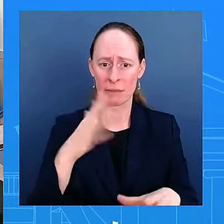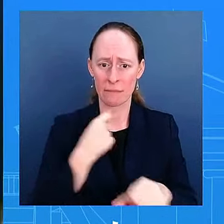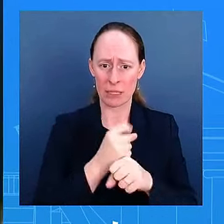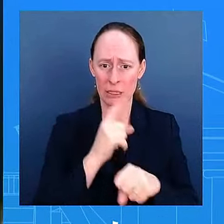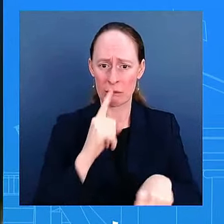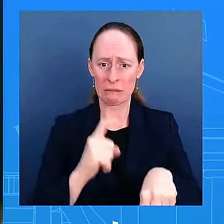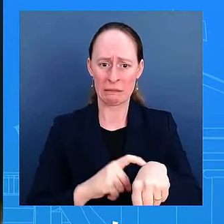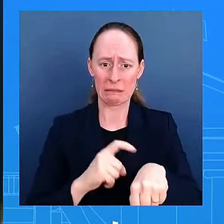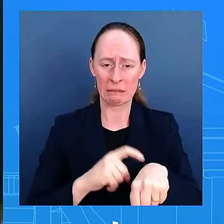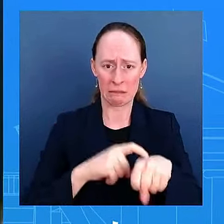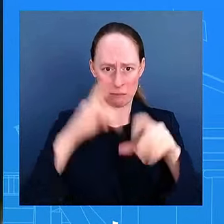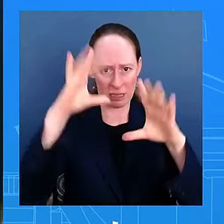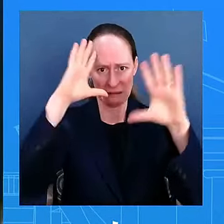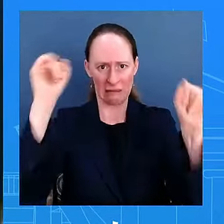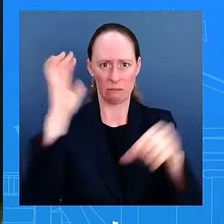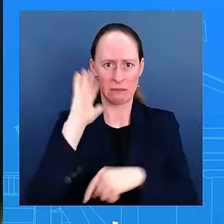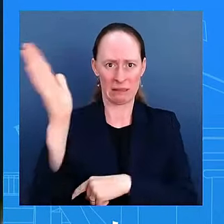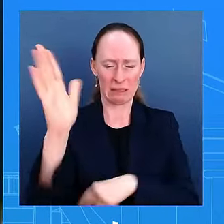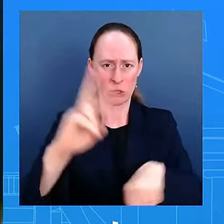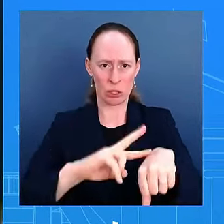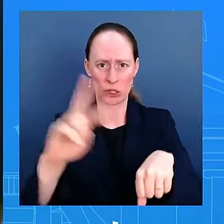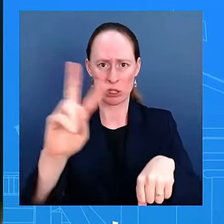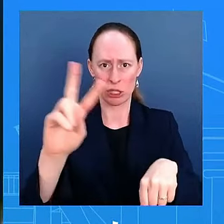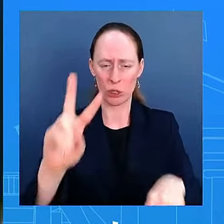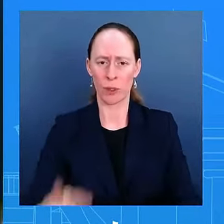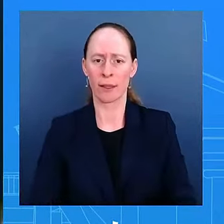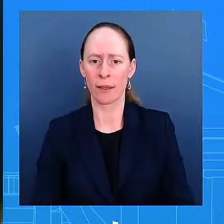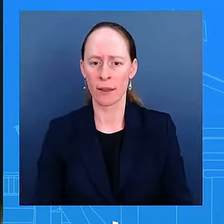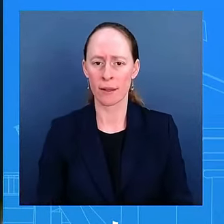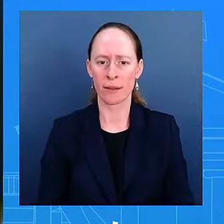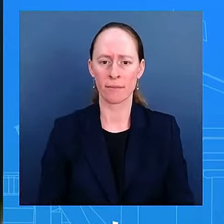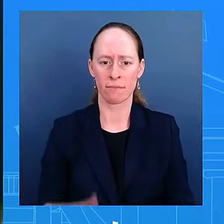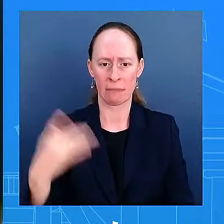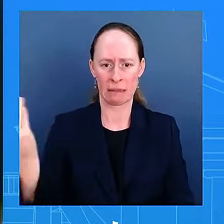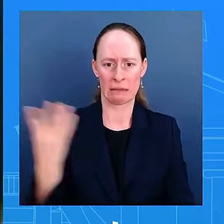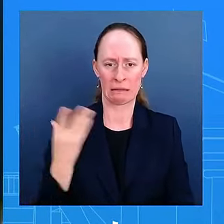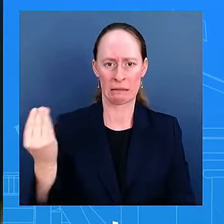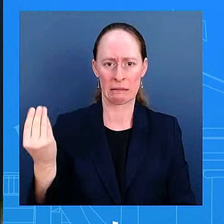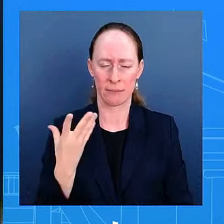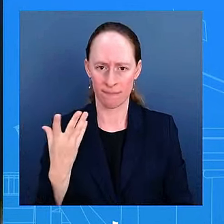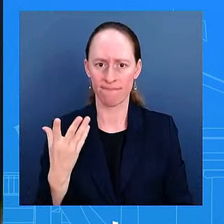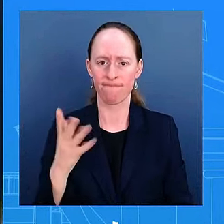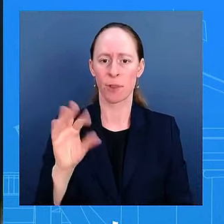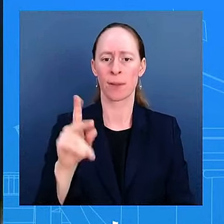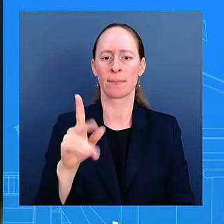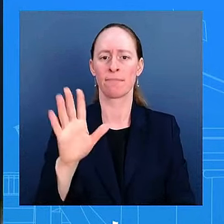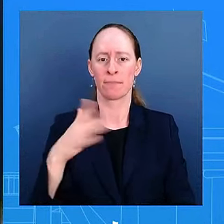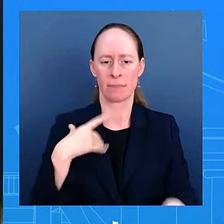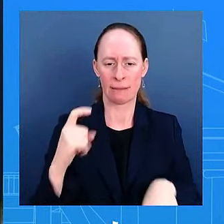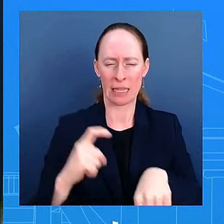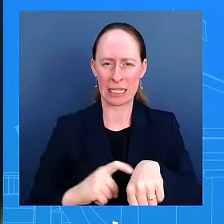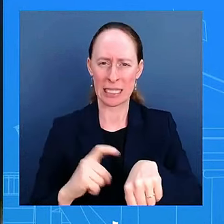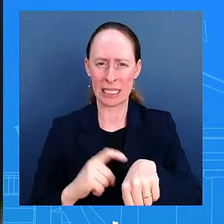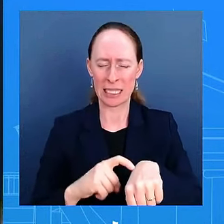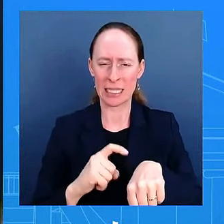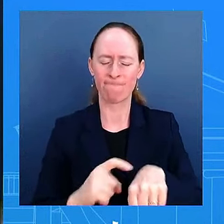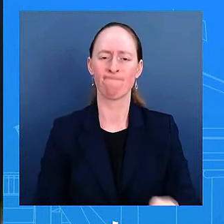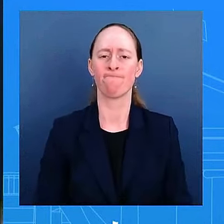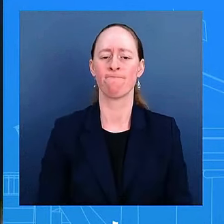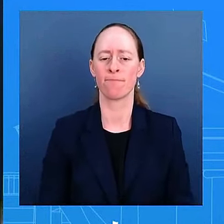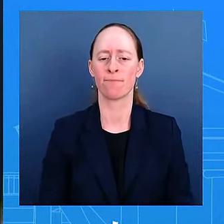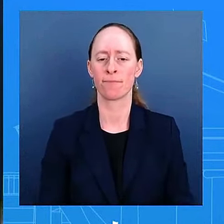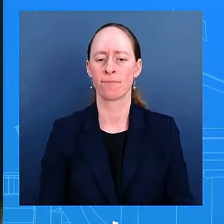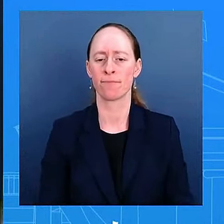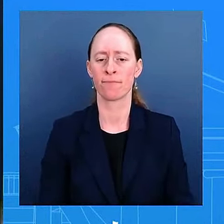what they're giving me updates on. We got to move pretty quickly on answering that question, Patsy. I'll say